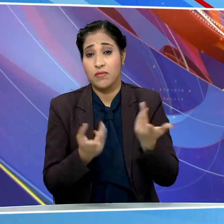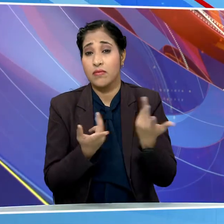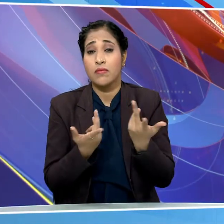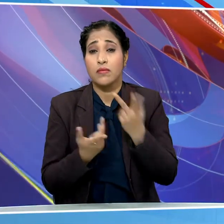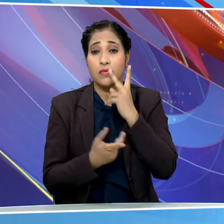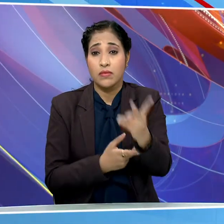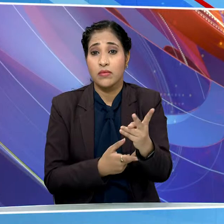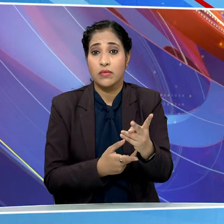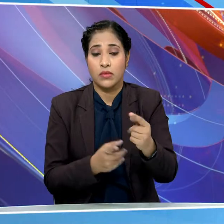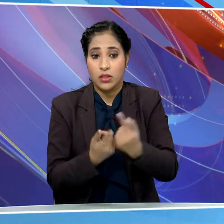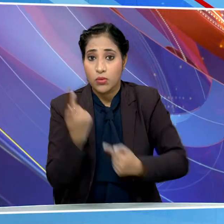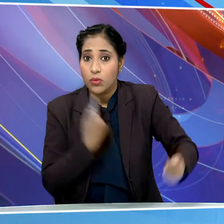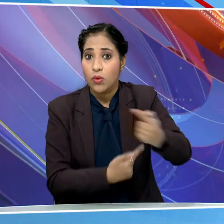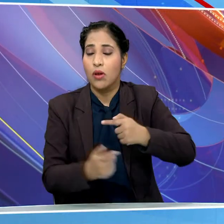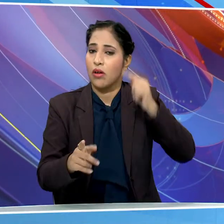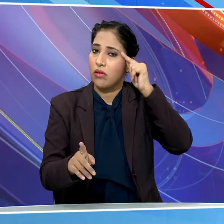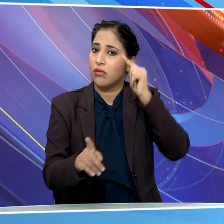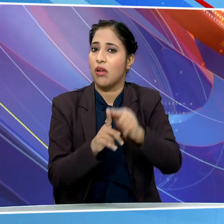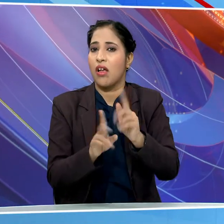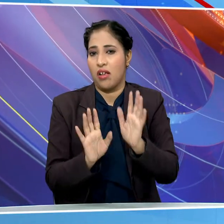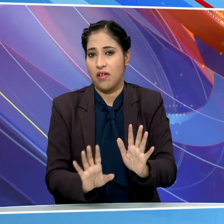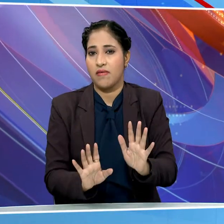of political reasons.